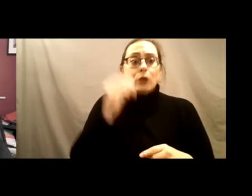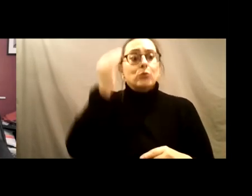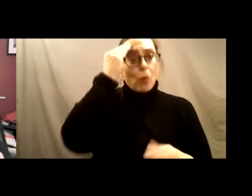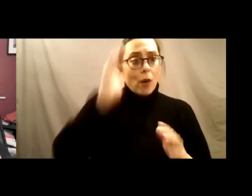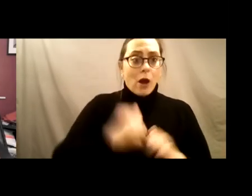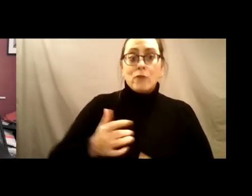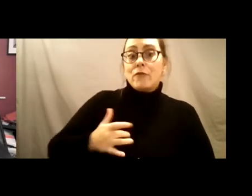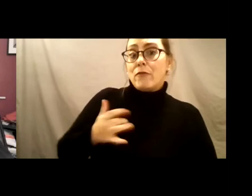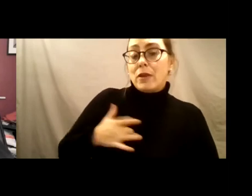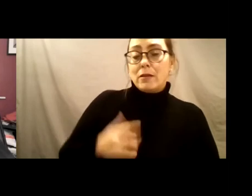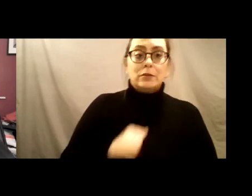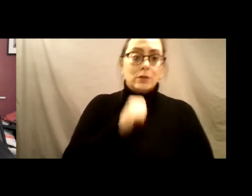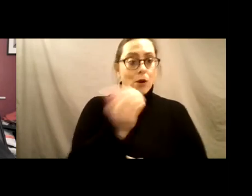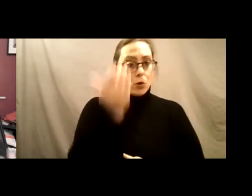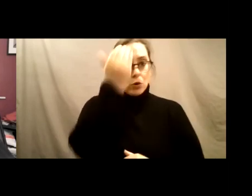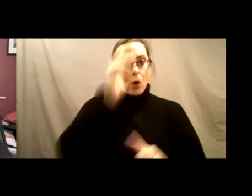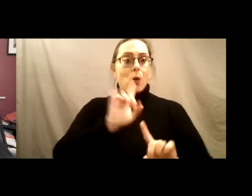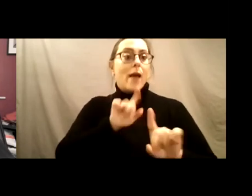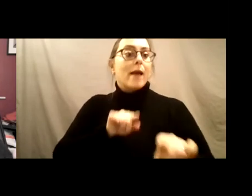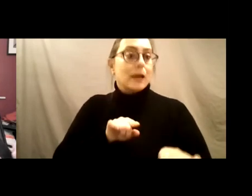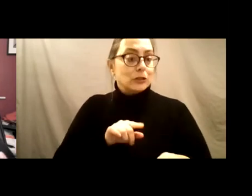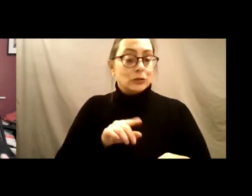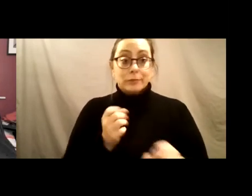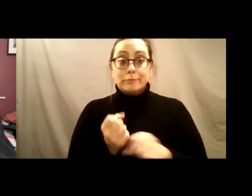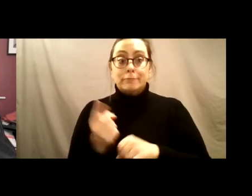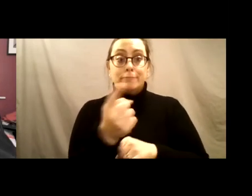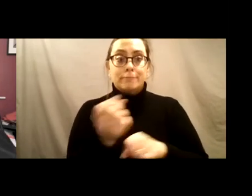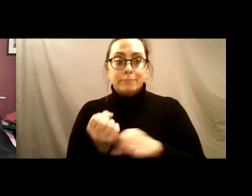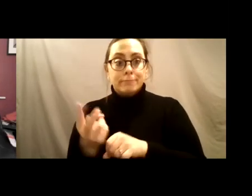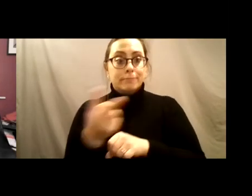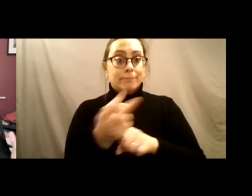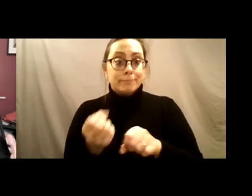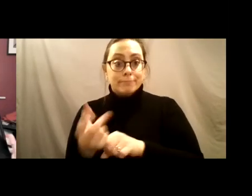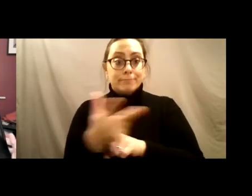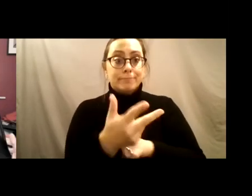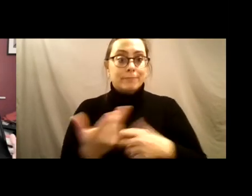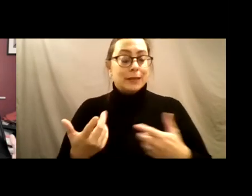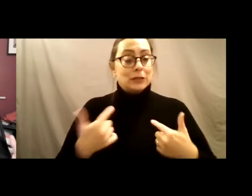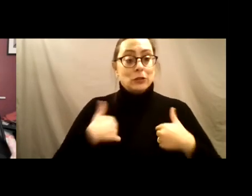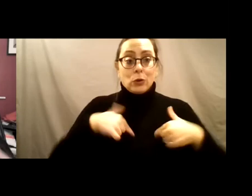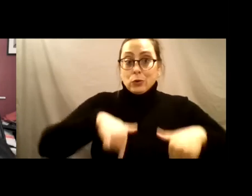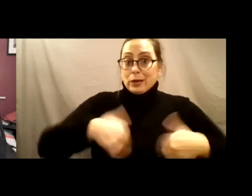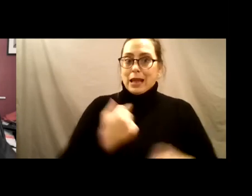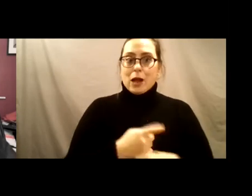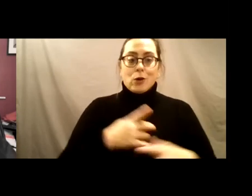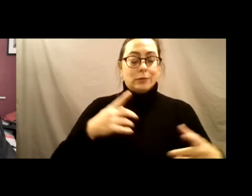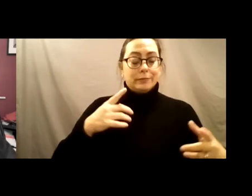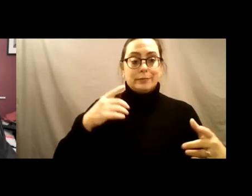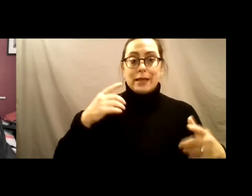what your answers are for a year from now, because we're in a very big orbital shift in this moment.